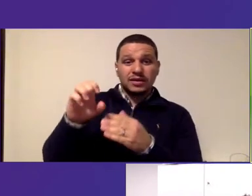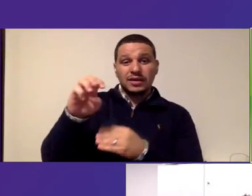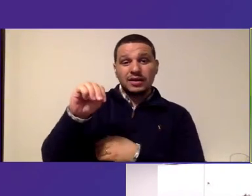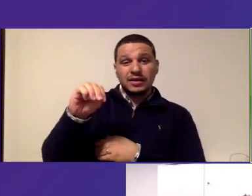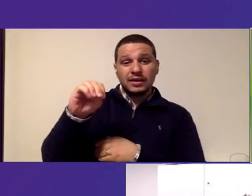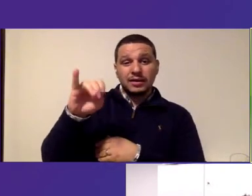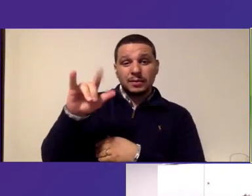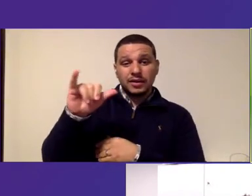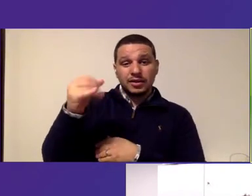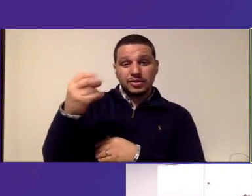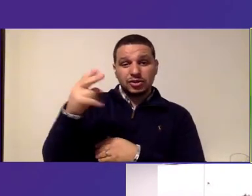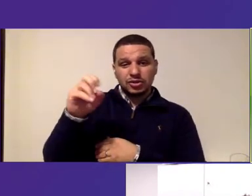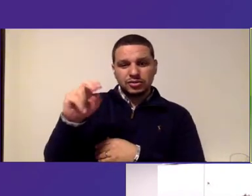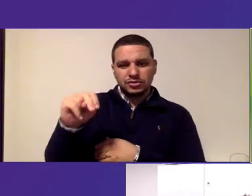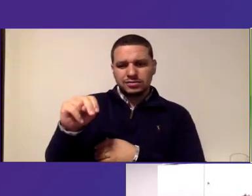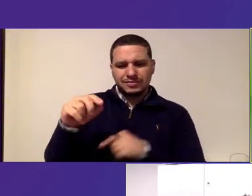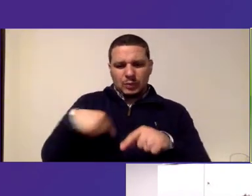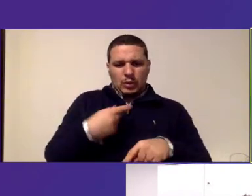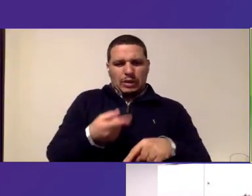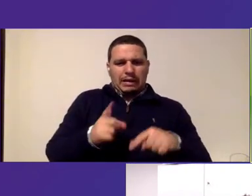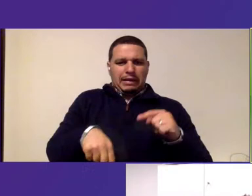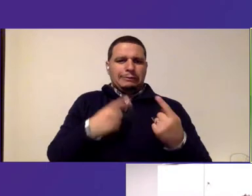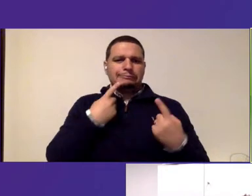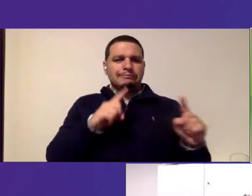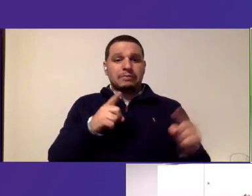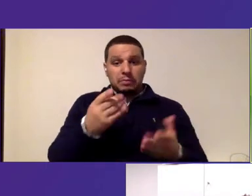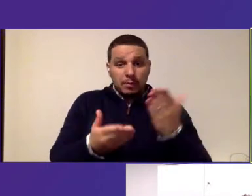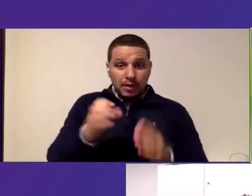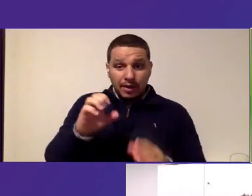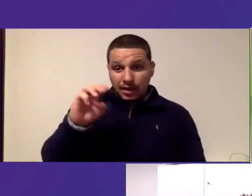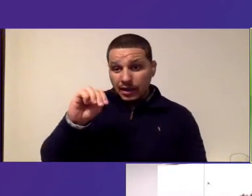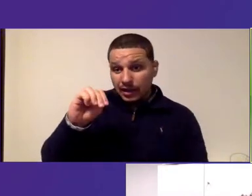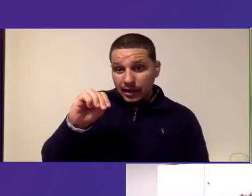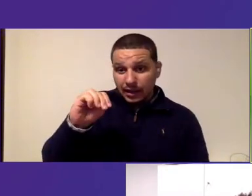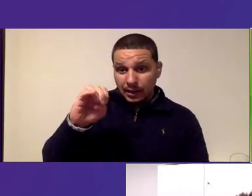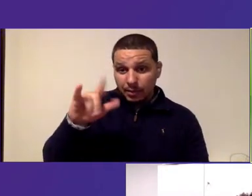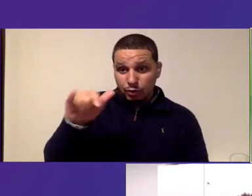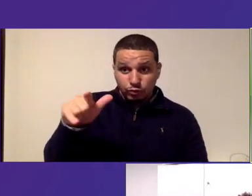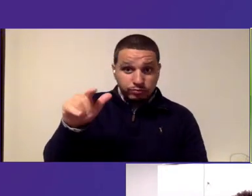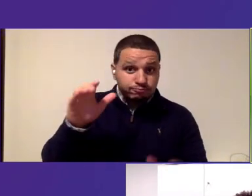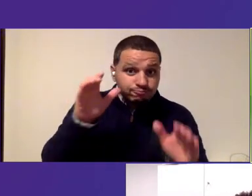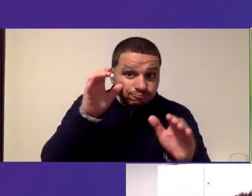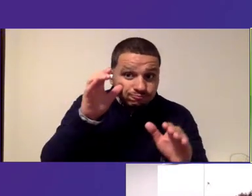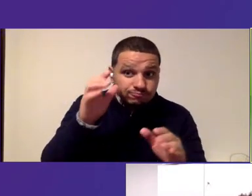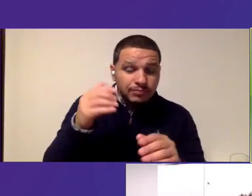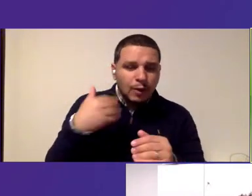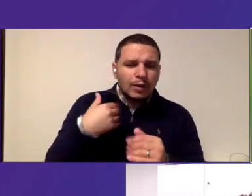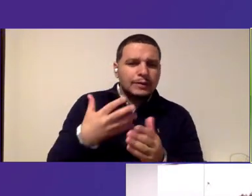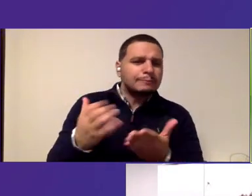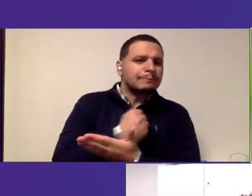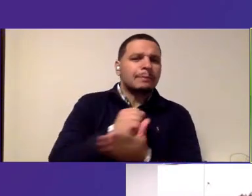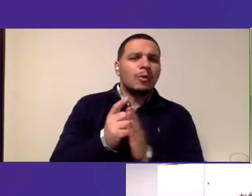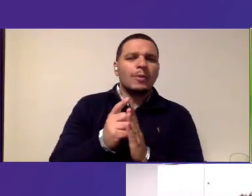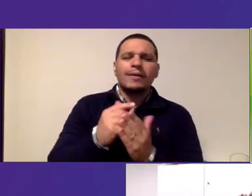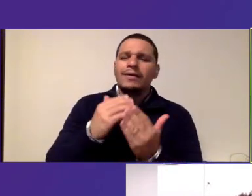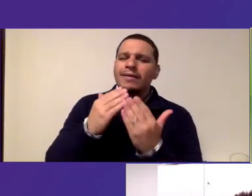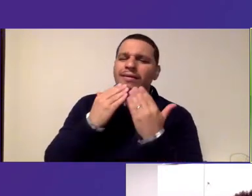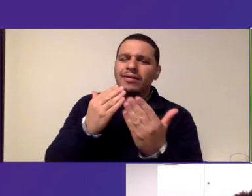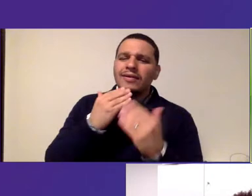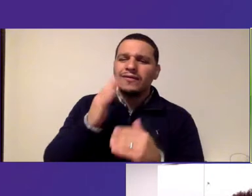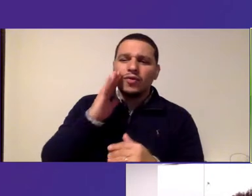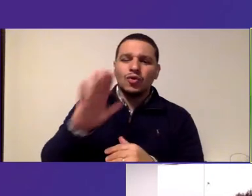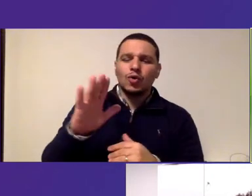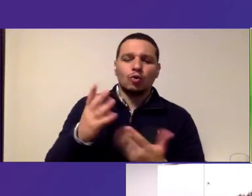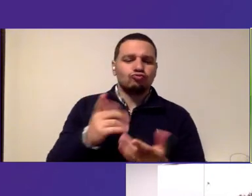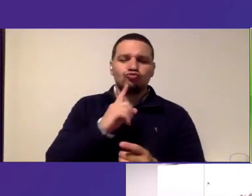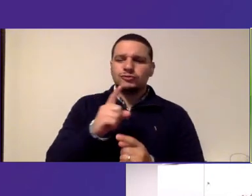Johnson. Emily, you may or may not be listening, but I just want to take a moment to thank you, not just for your generosity